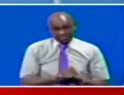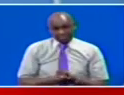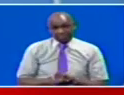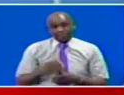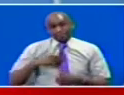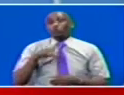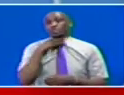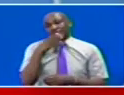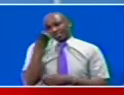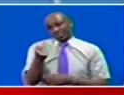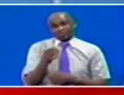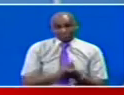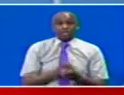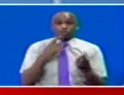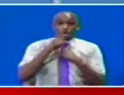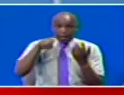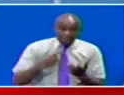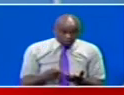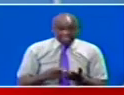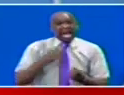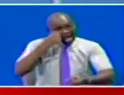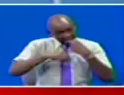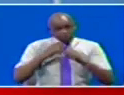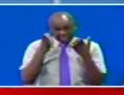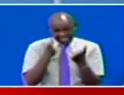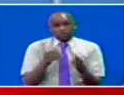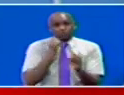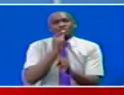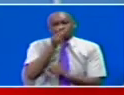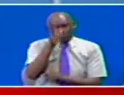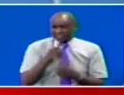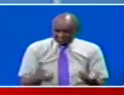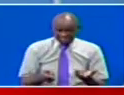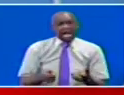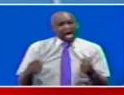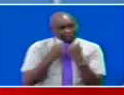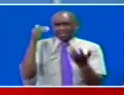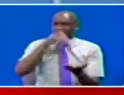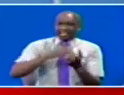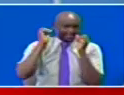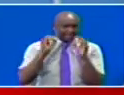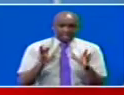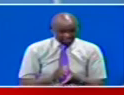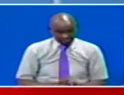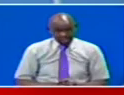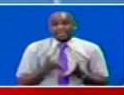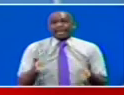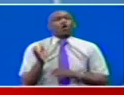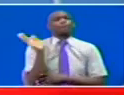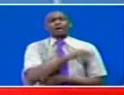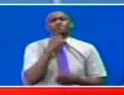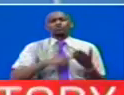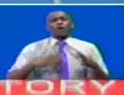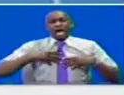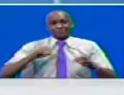loved ones in that one. And of course, speaking about actions to be taken to make sure that this does not happen again. Let's go back to